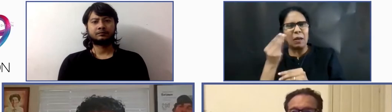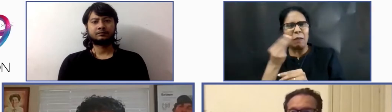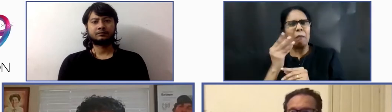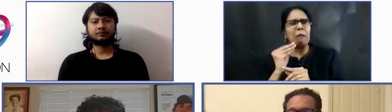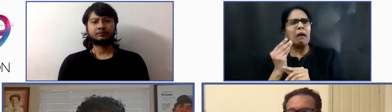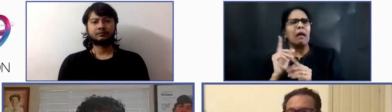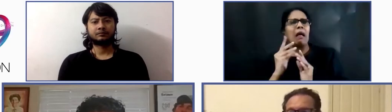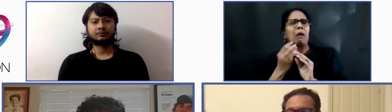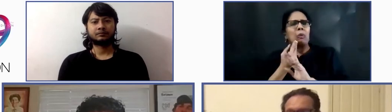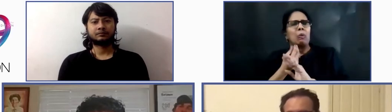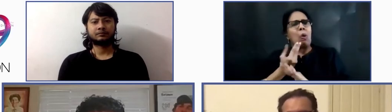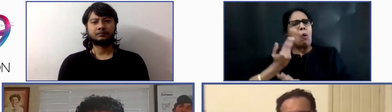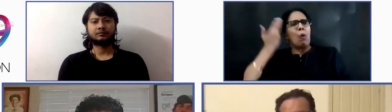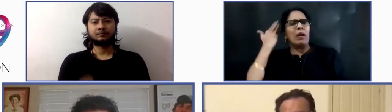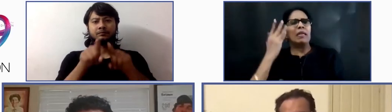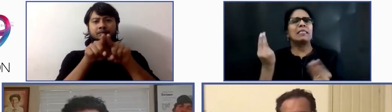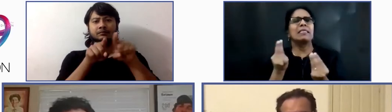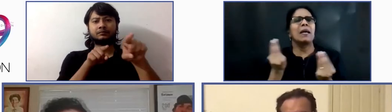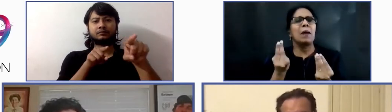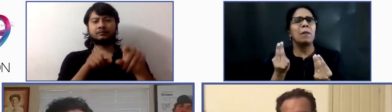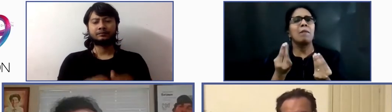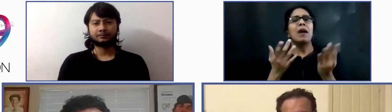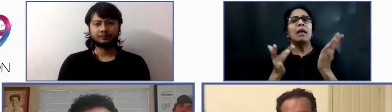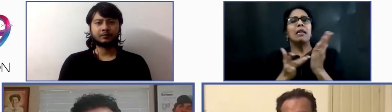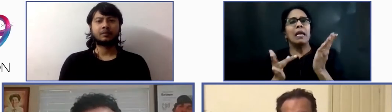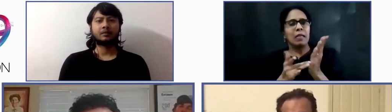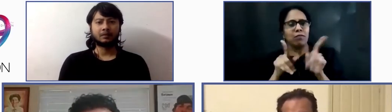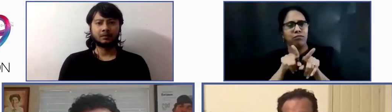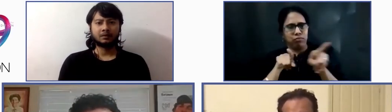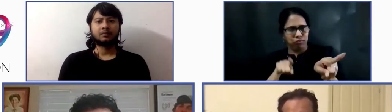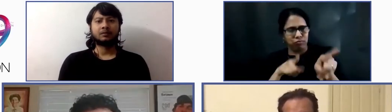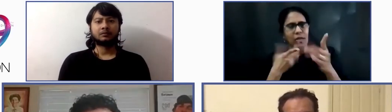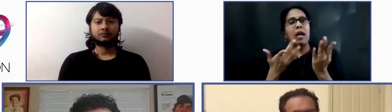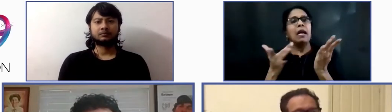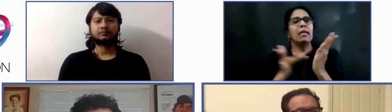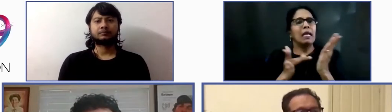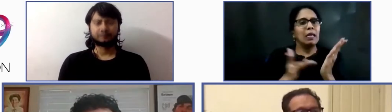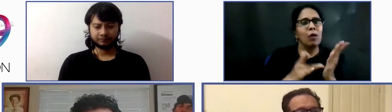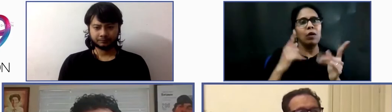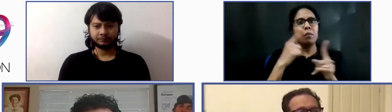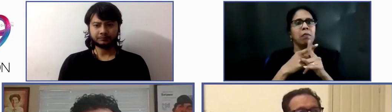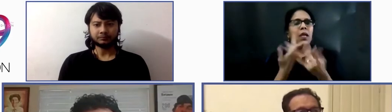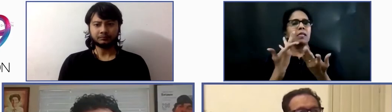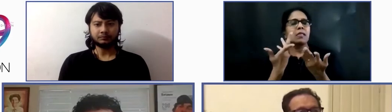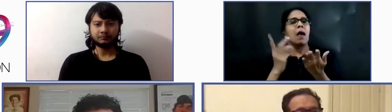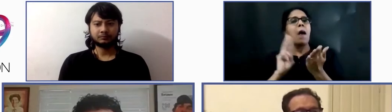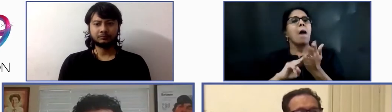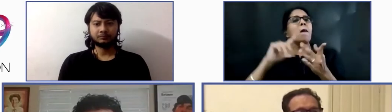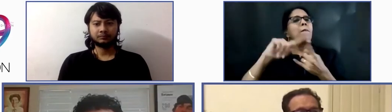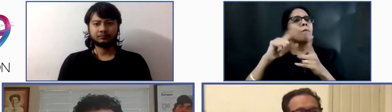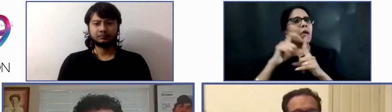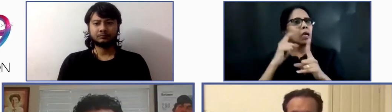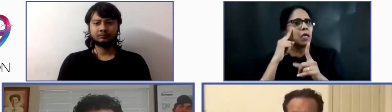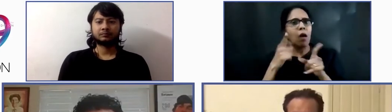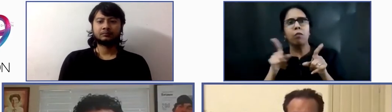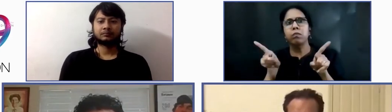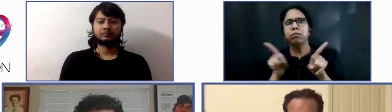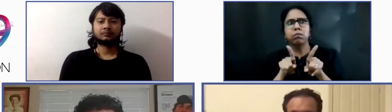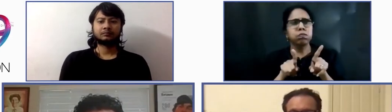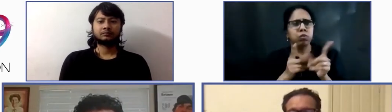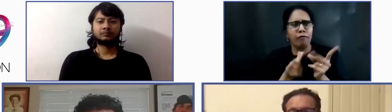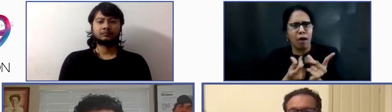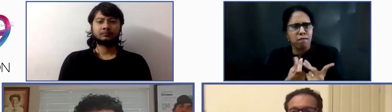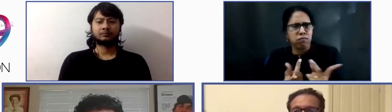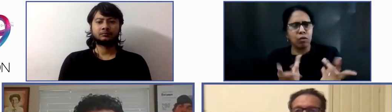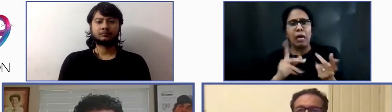and technology, media and technology are the same business now. You know, even every time the technology is changing